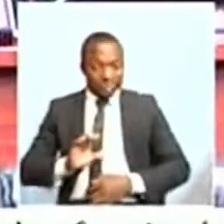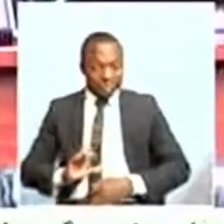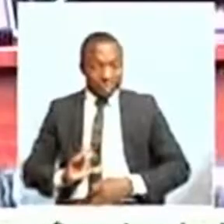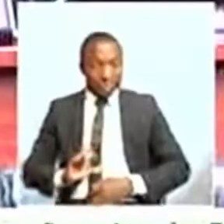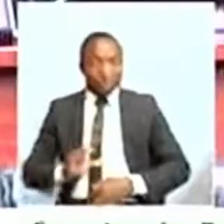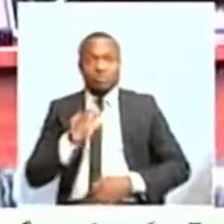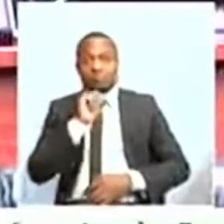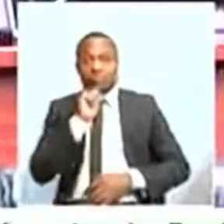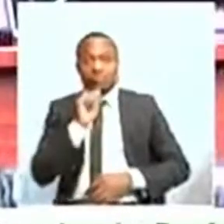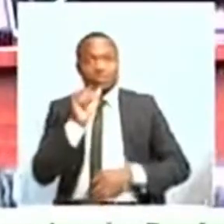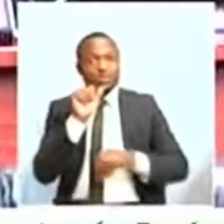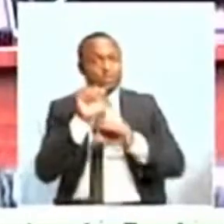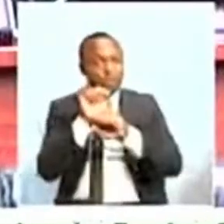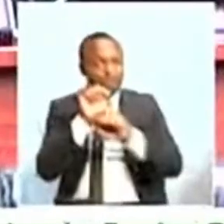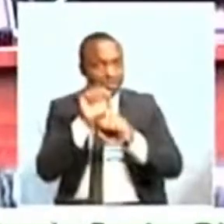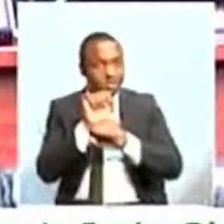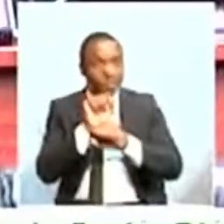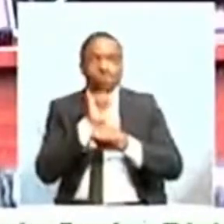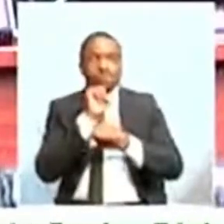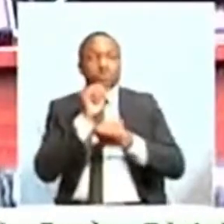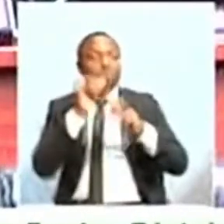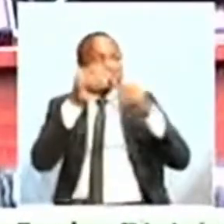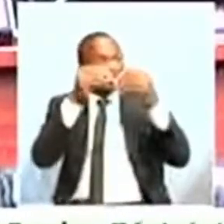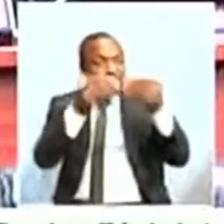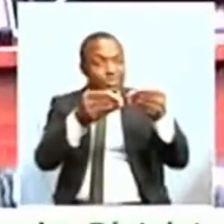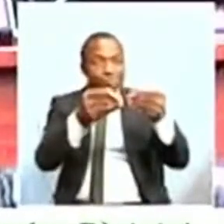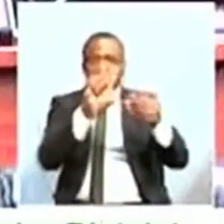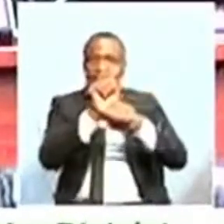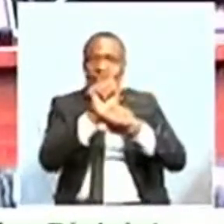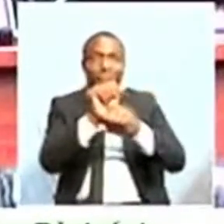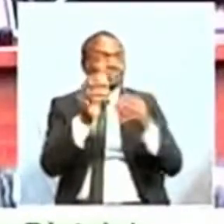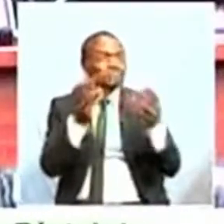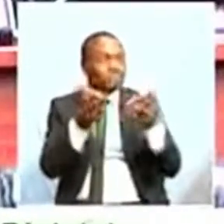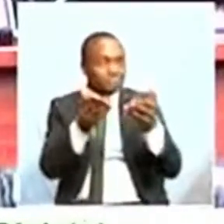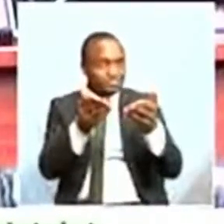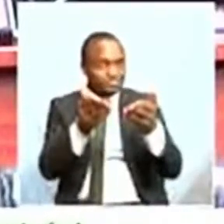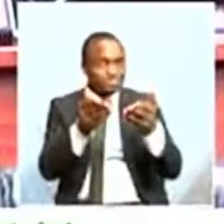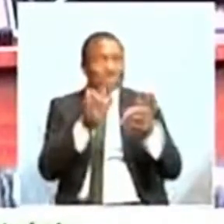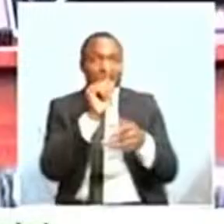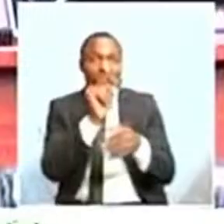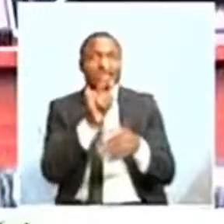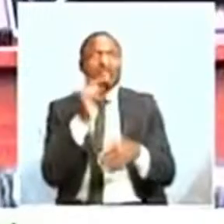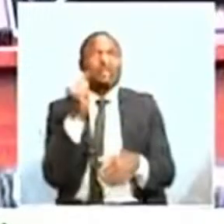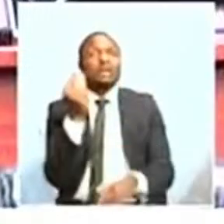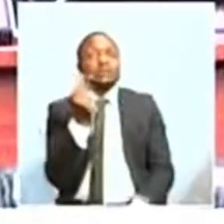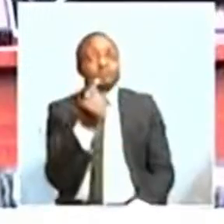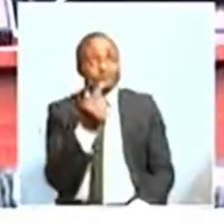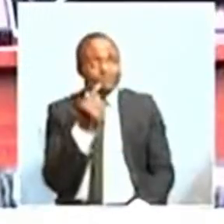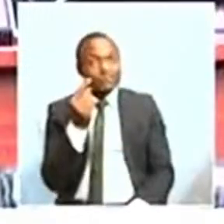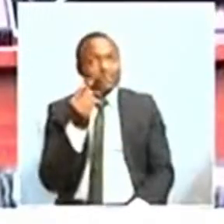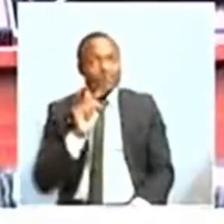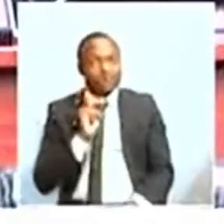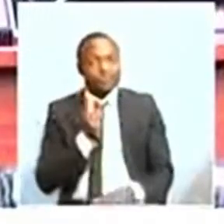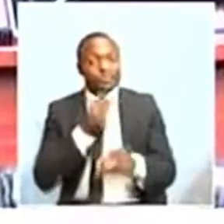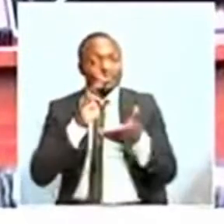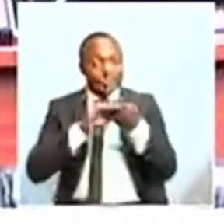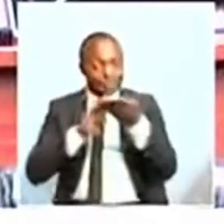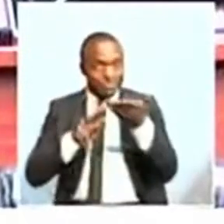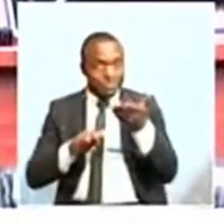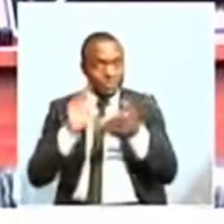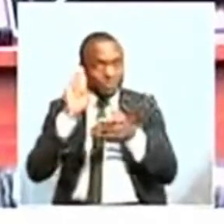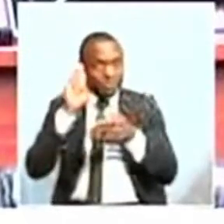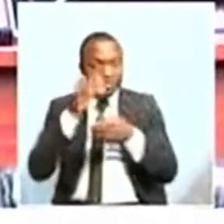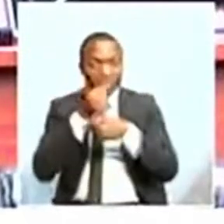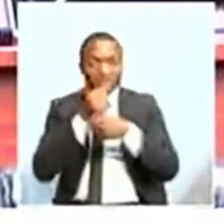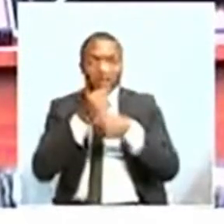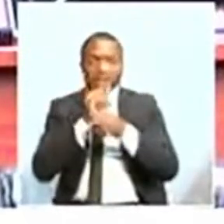who do not perform will not be given any jobs at all. So that alone, we believe, will ensure that